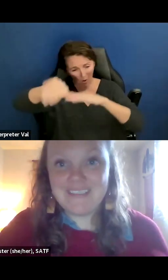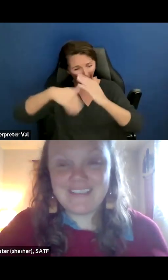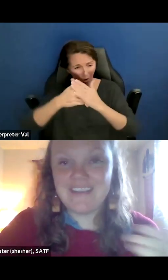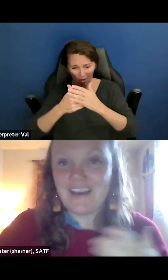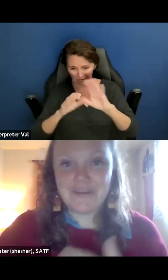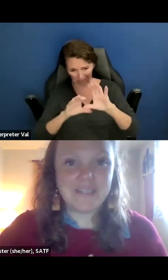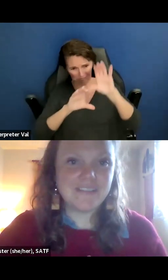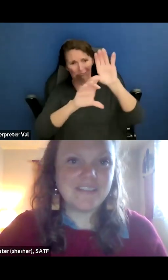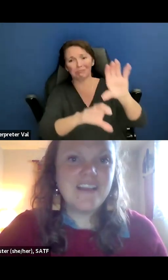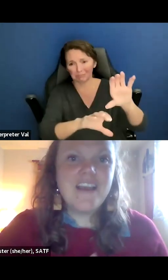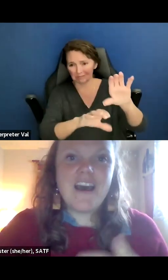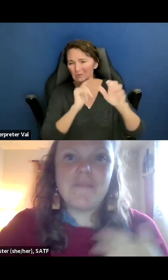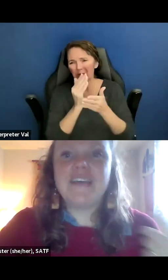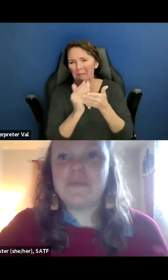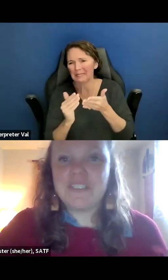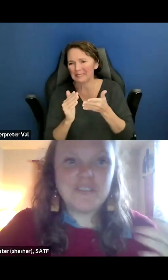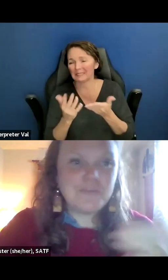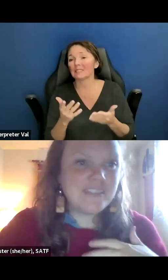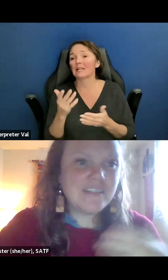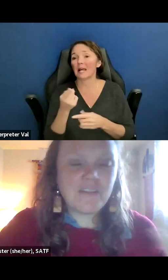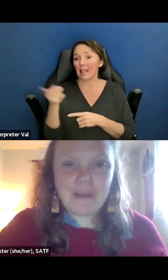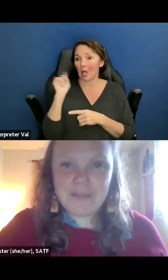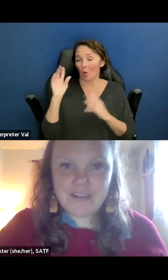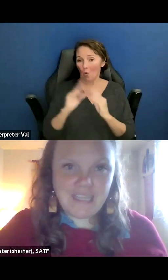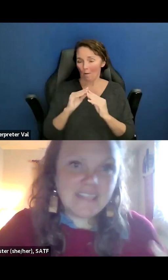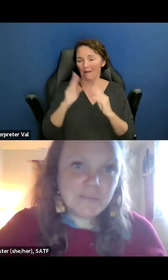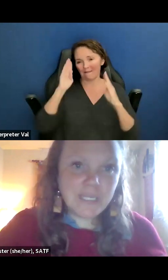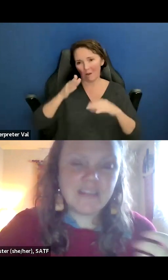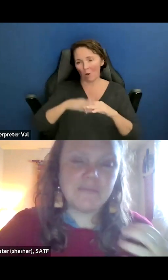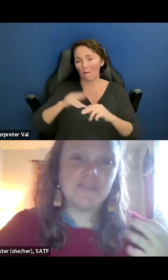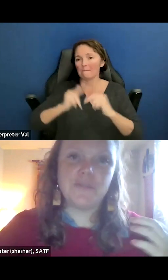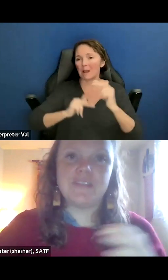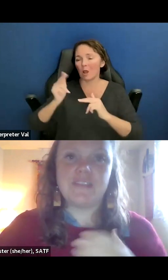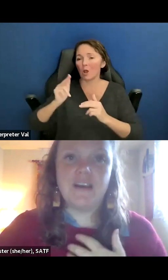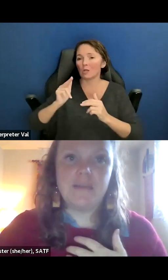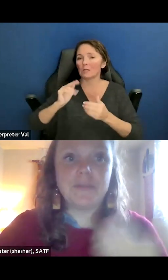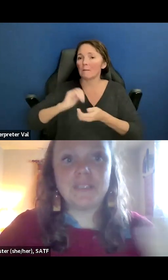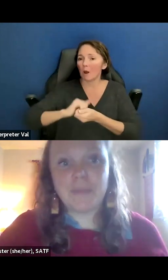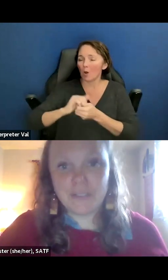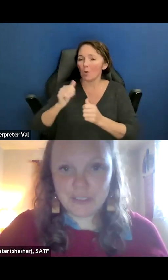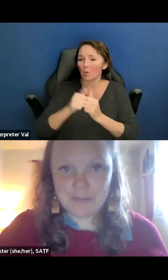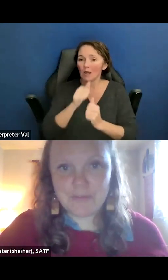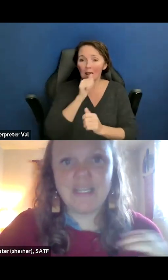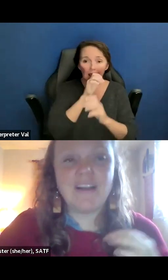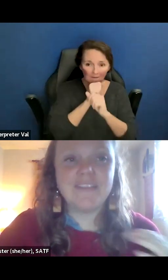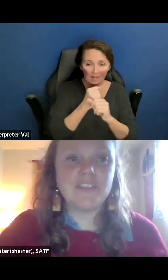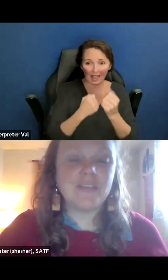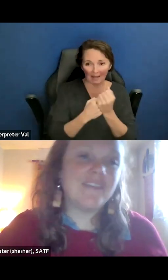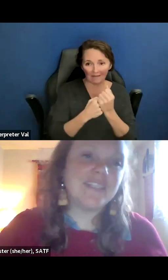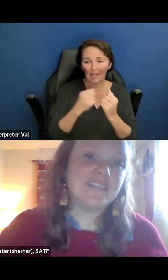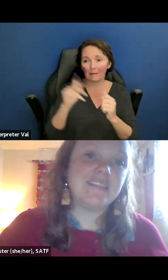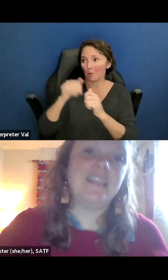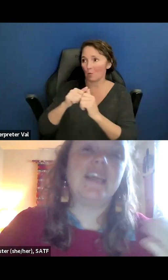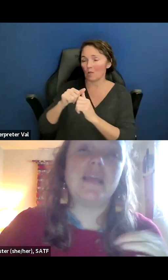small piece of the puzzle. As we mentioned, we did another webinar last week that was focused on building partnerships between